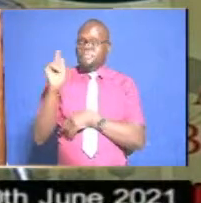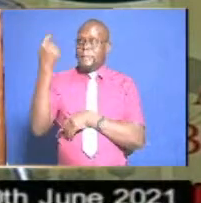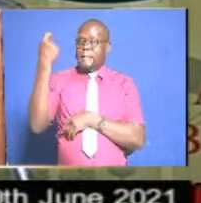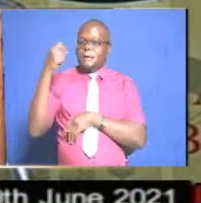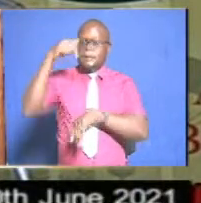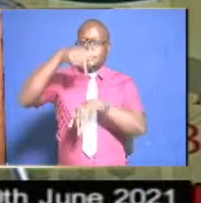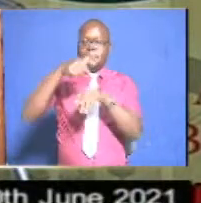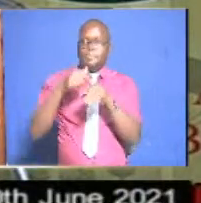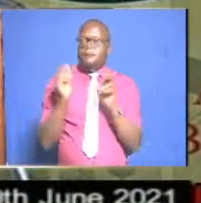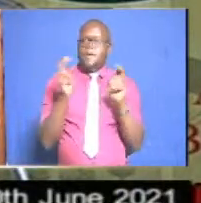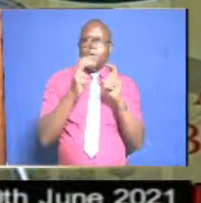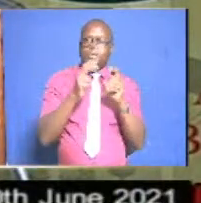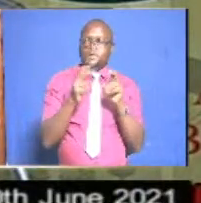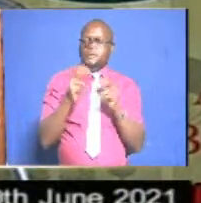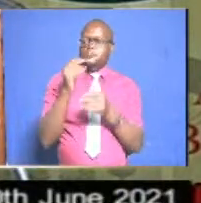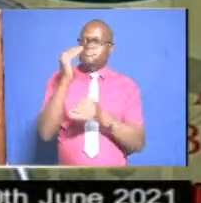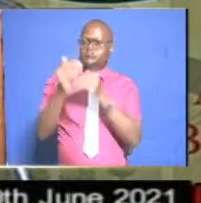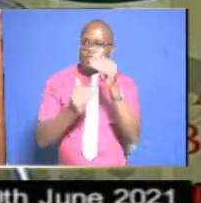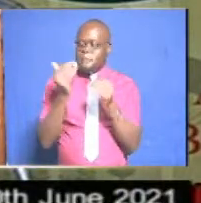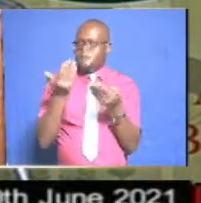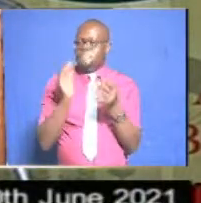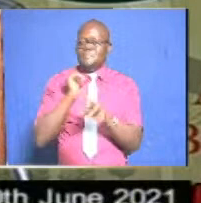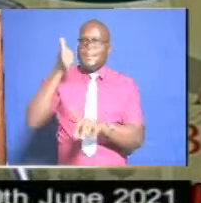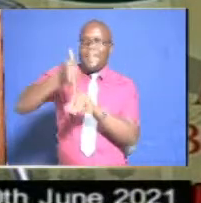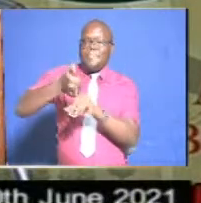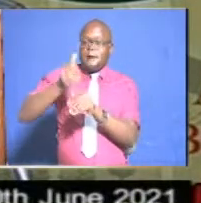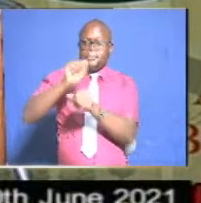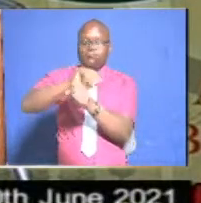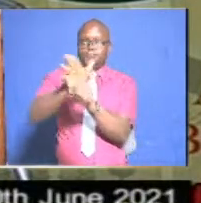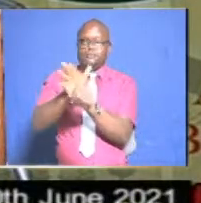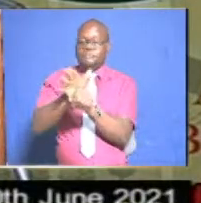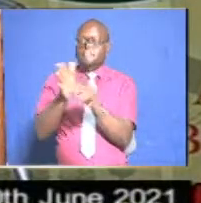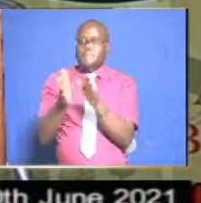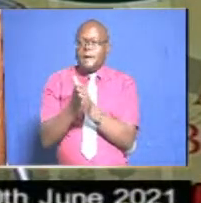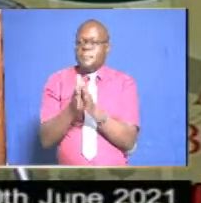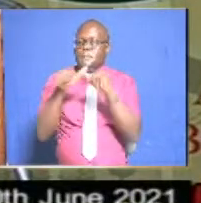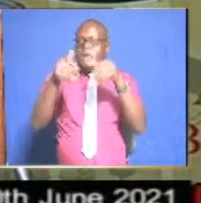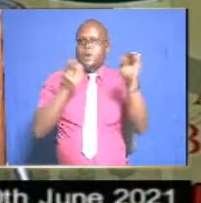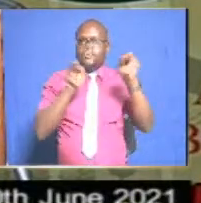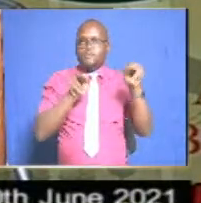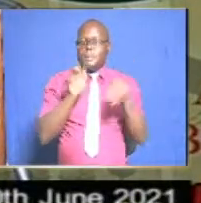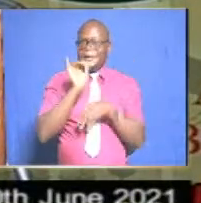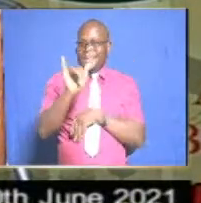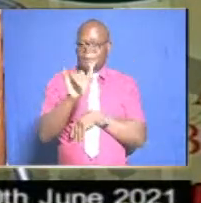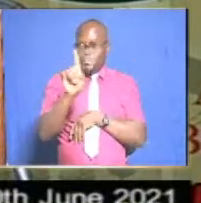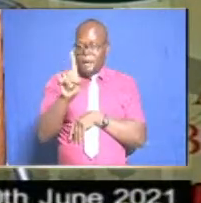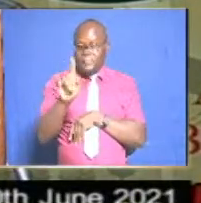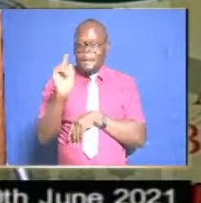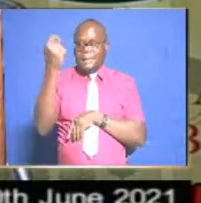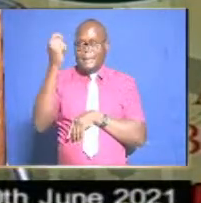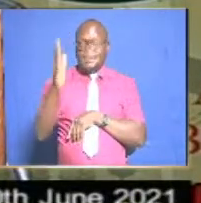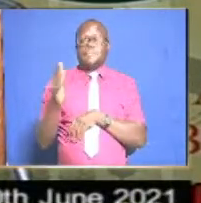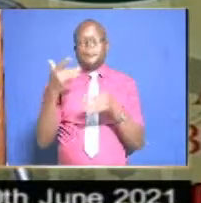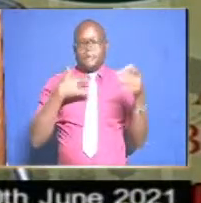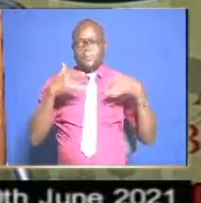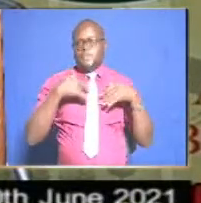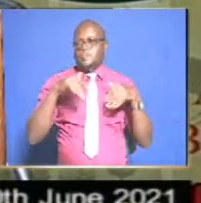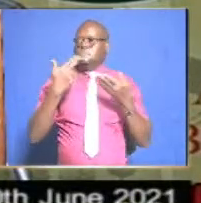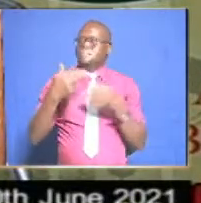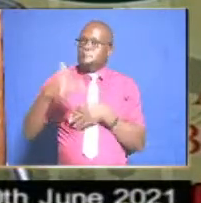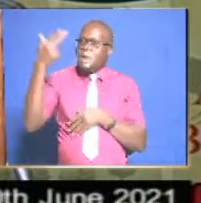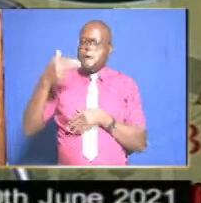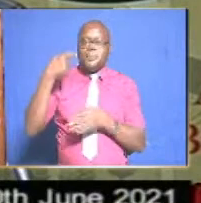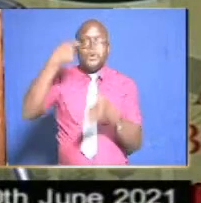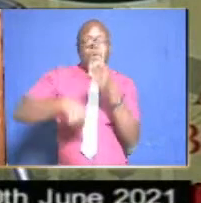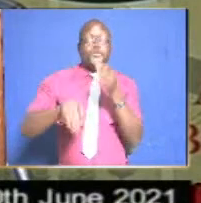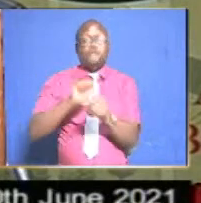consultation process revolved around the impact of COVID-19 and its containment measures. Kenyans were concerned about the high cost of